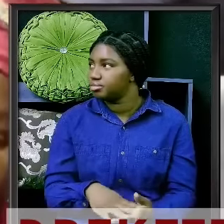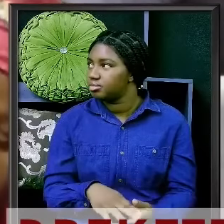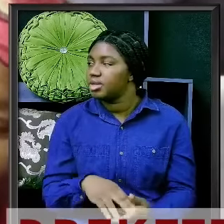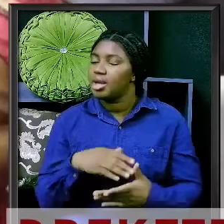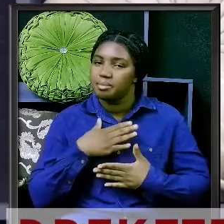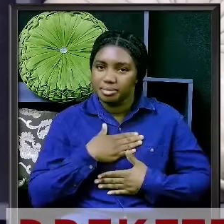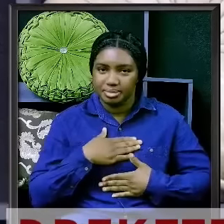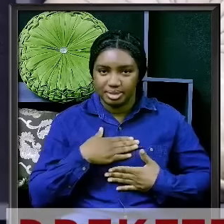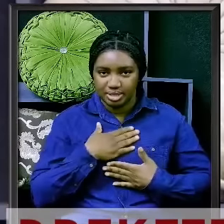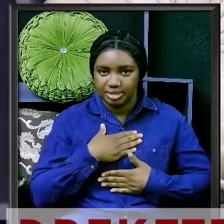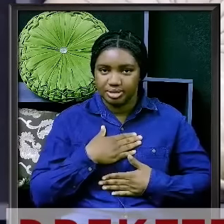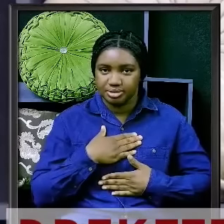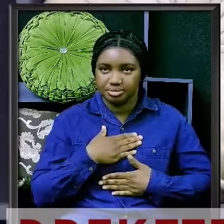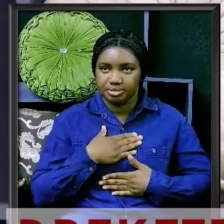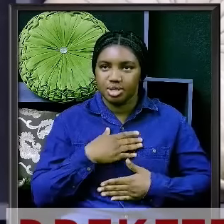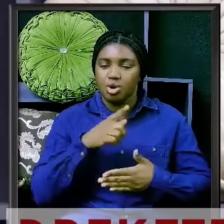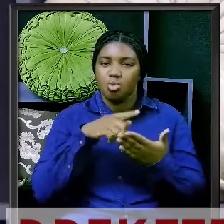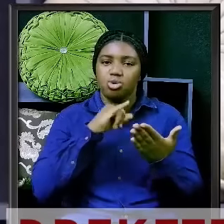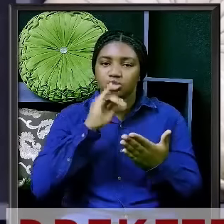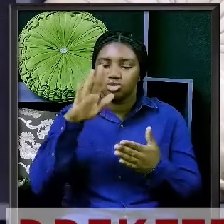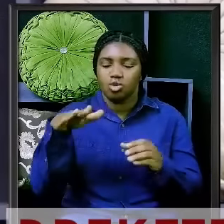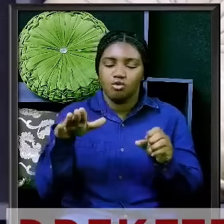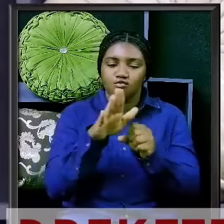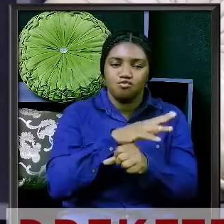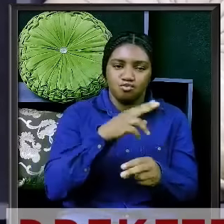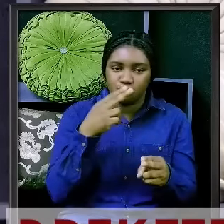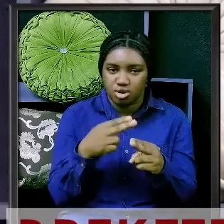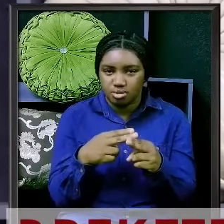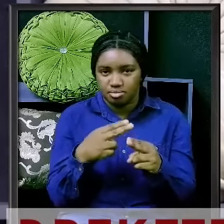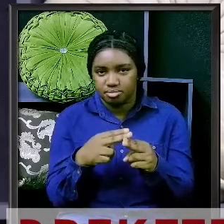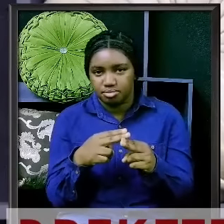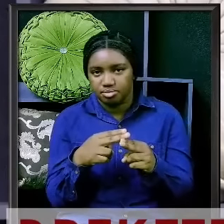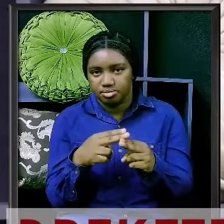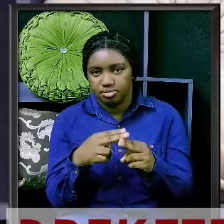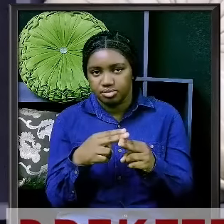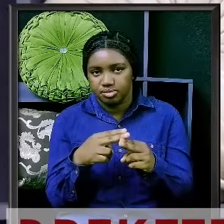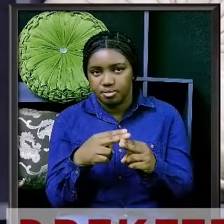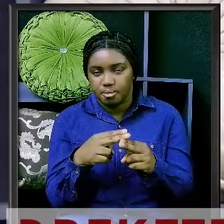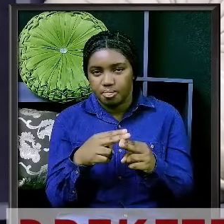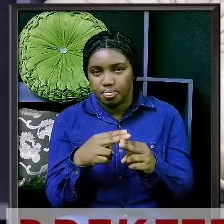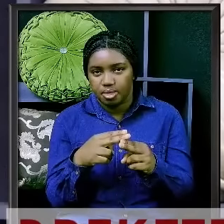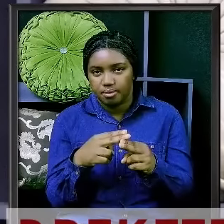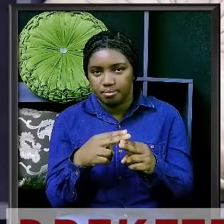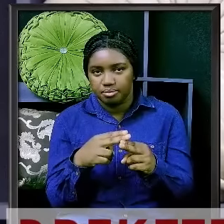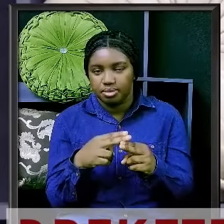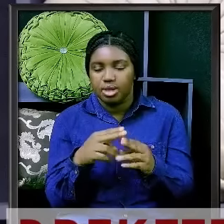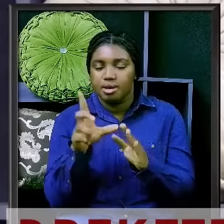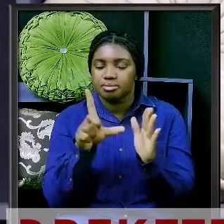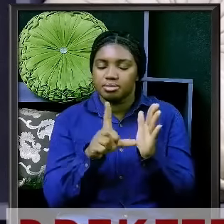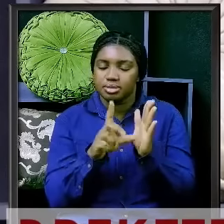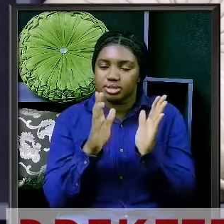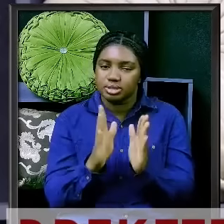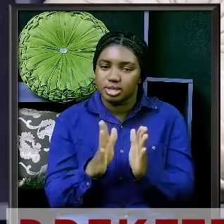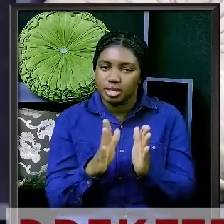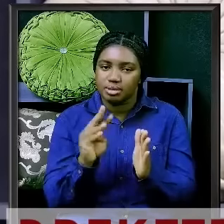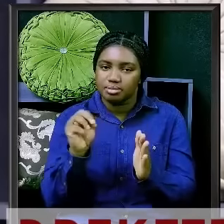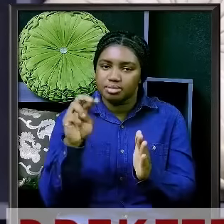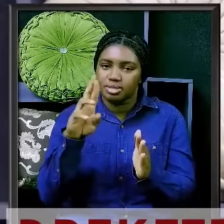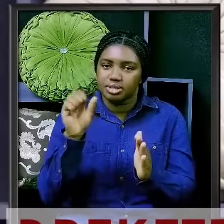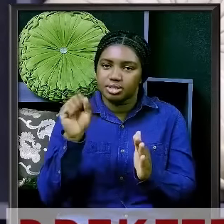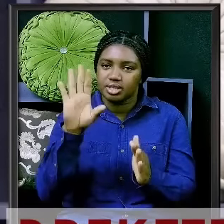I beg Honorable Commissioner, what is your full name? Okay, Barrister Mrs. Felicia Wankuma